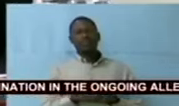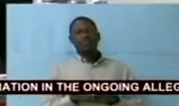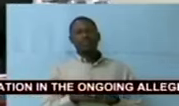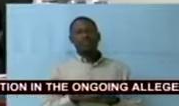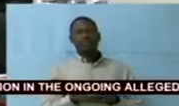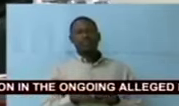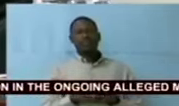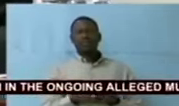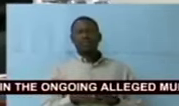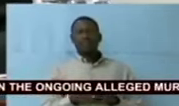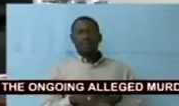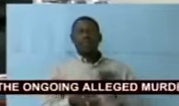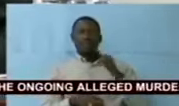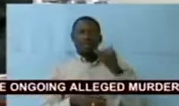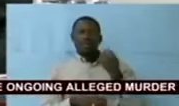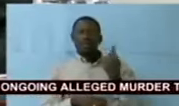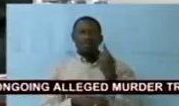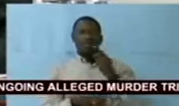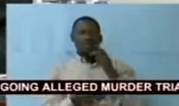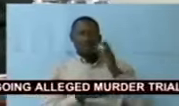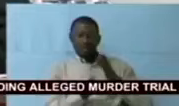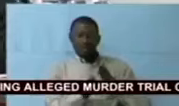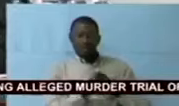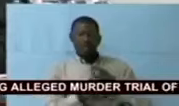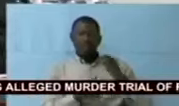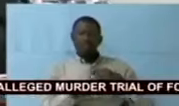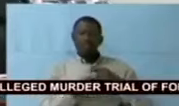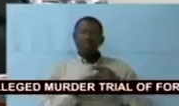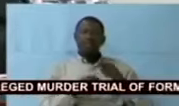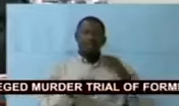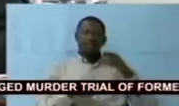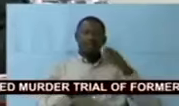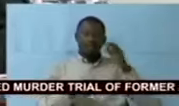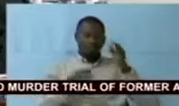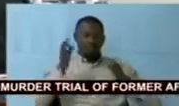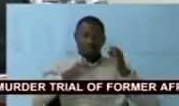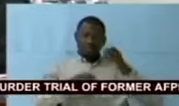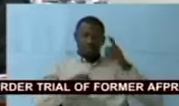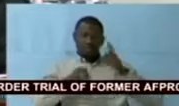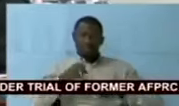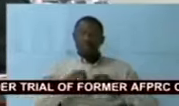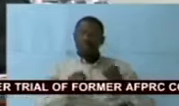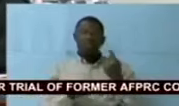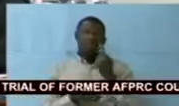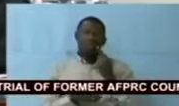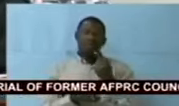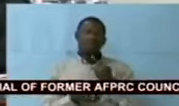that was the only evidence of the prosecution. So obviously that is the only basis of the judgment.